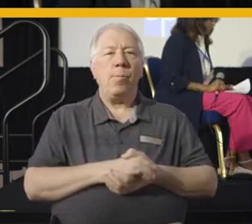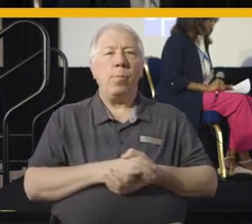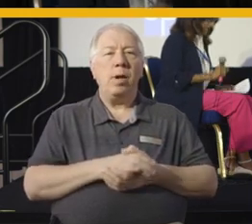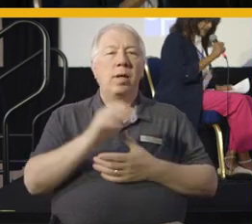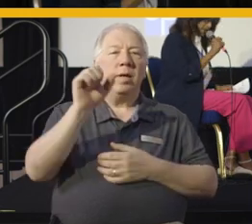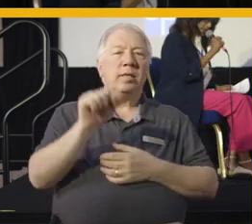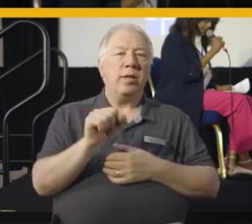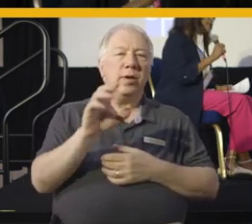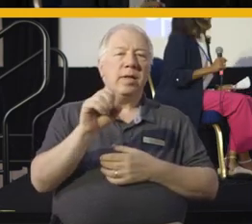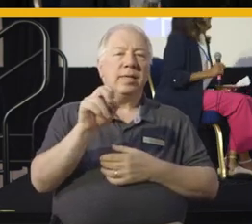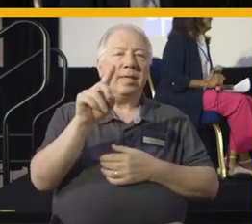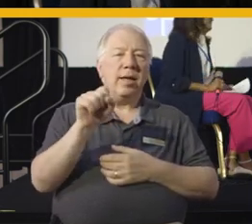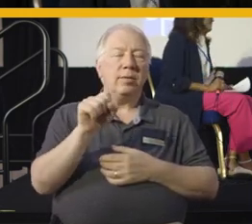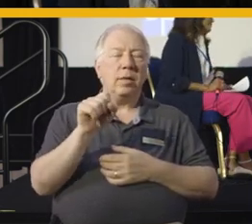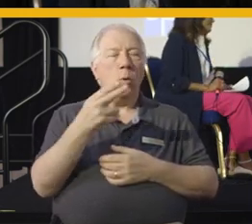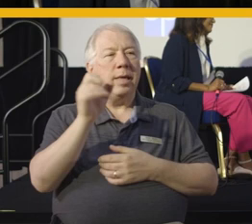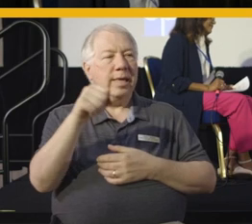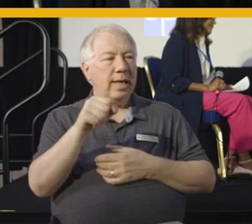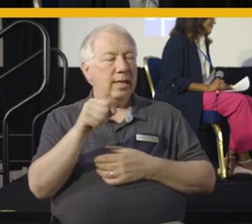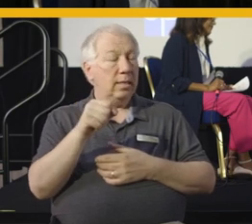Southern Sounds. Southern Sounds.